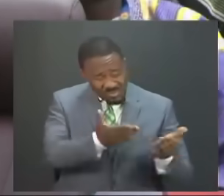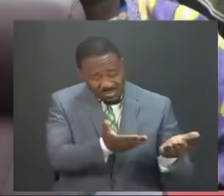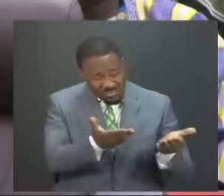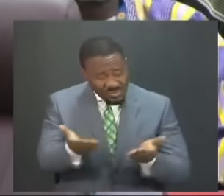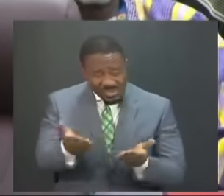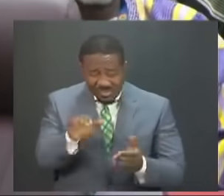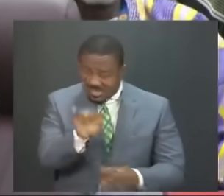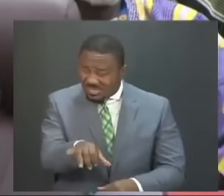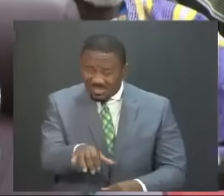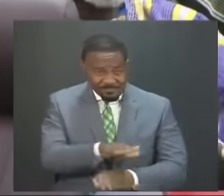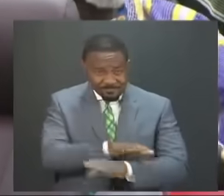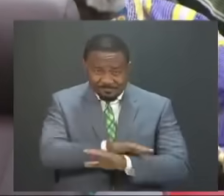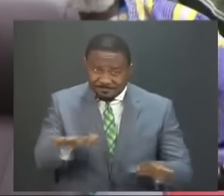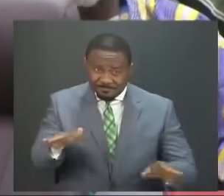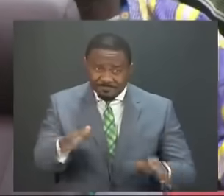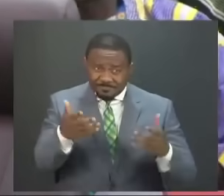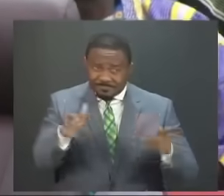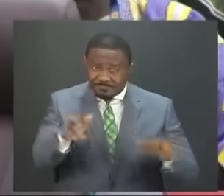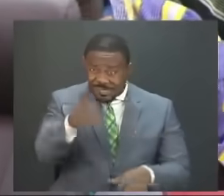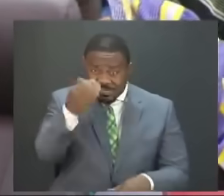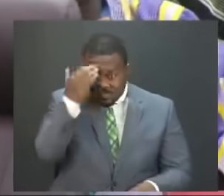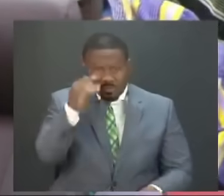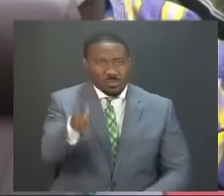It is right. It is settled, and he knows.